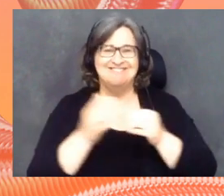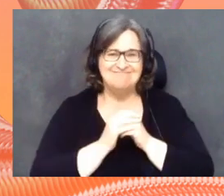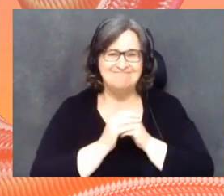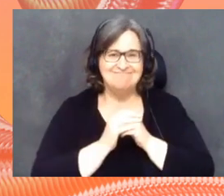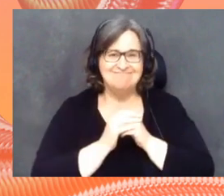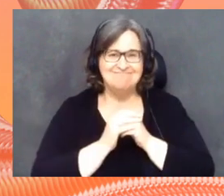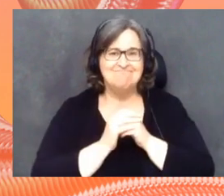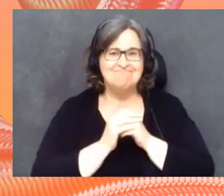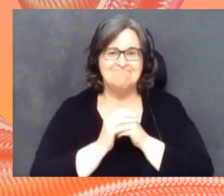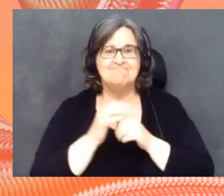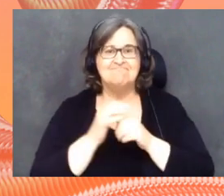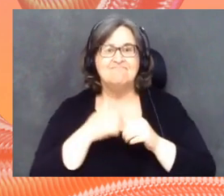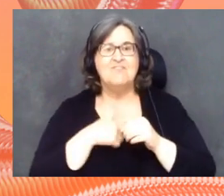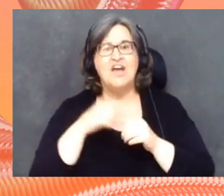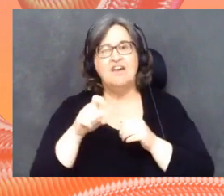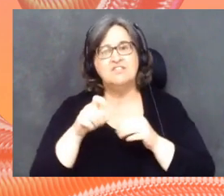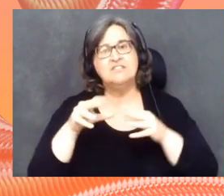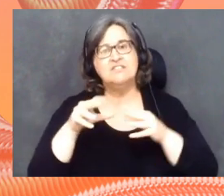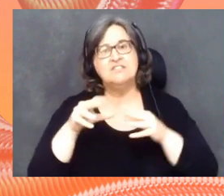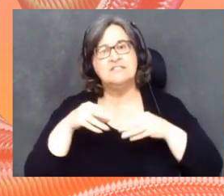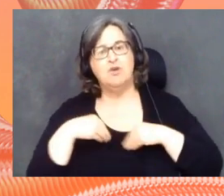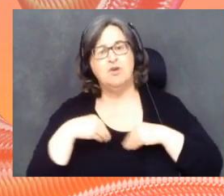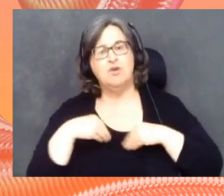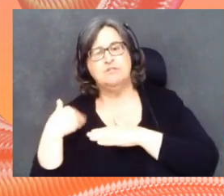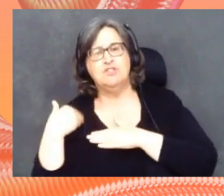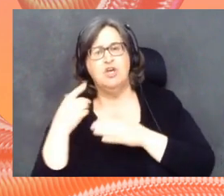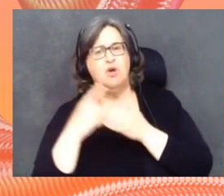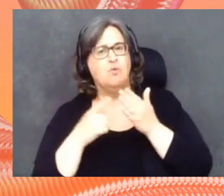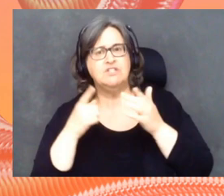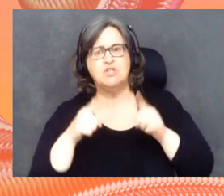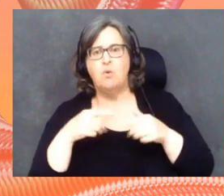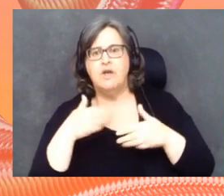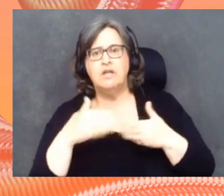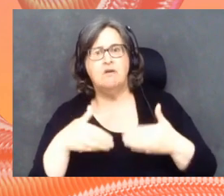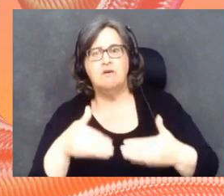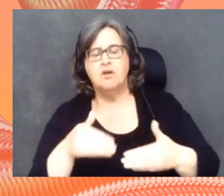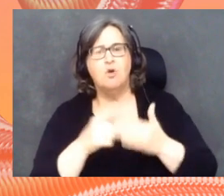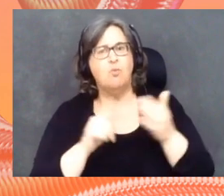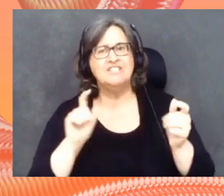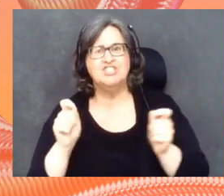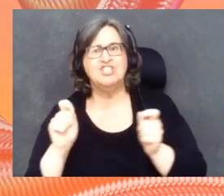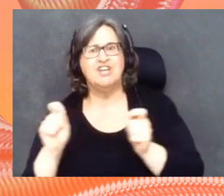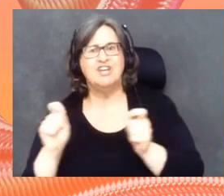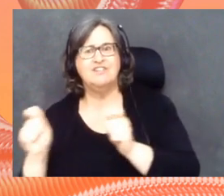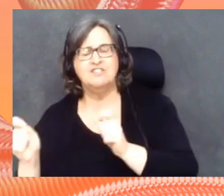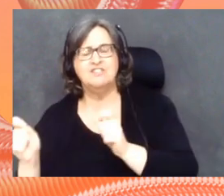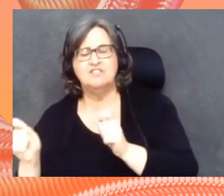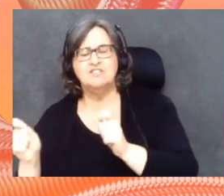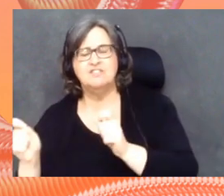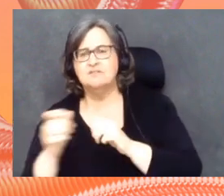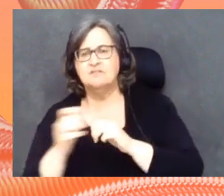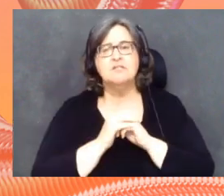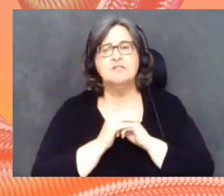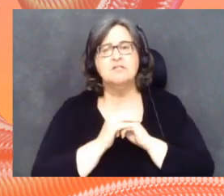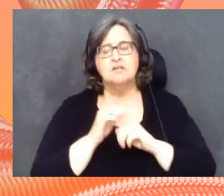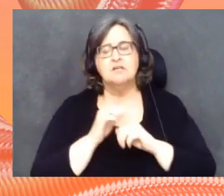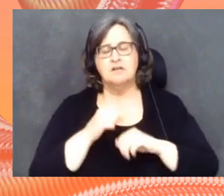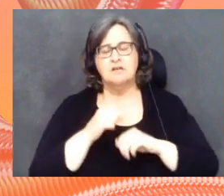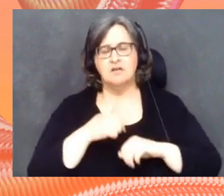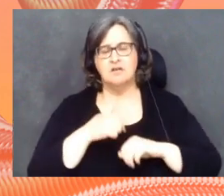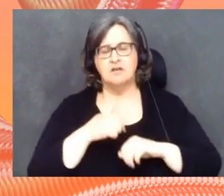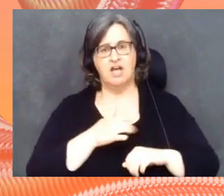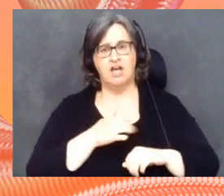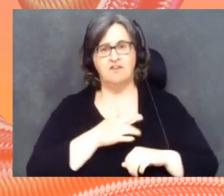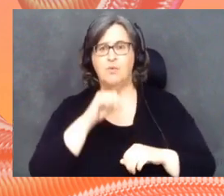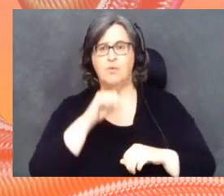And I have to kind of take responsibility for like what is unfolding, what is changing. And I want to say, I feel like we're not just spinning a